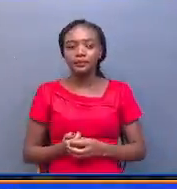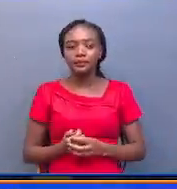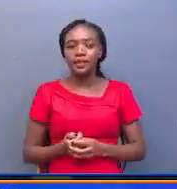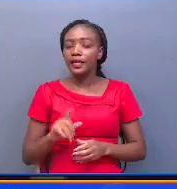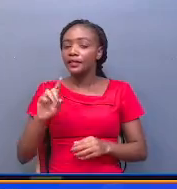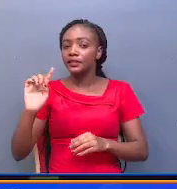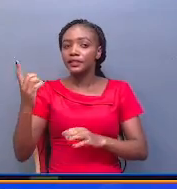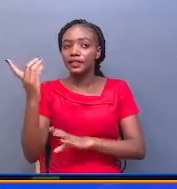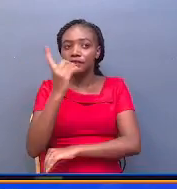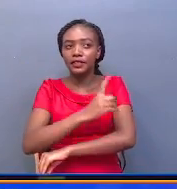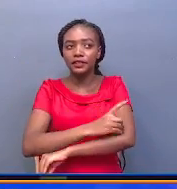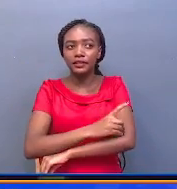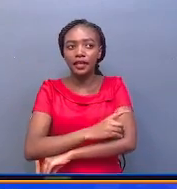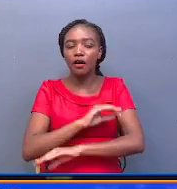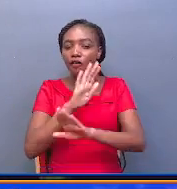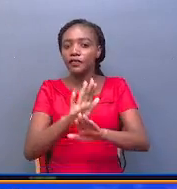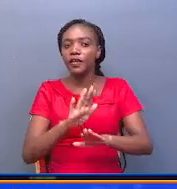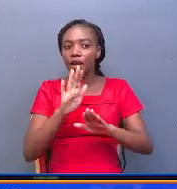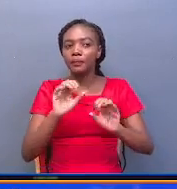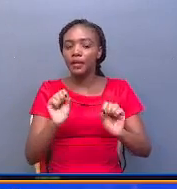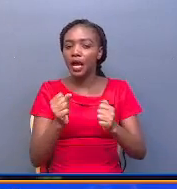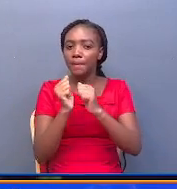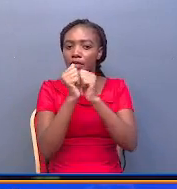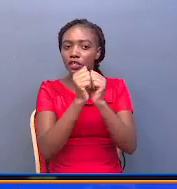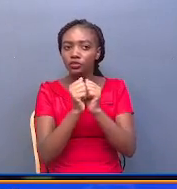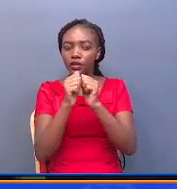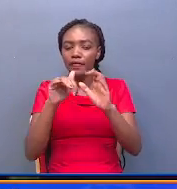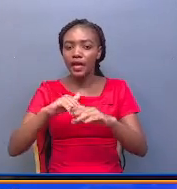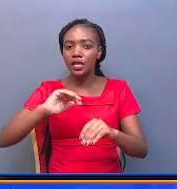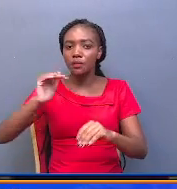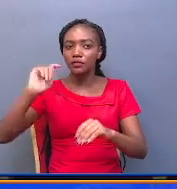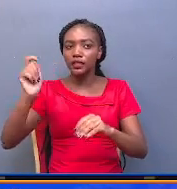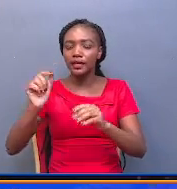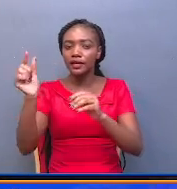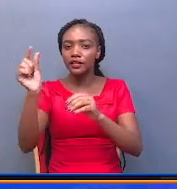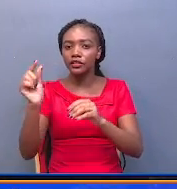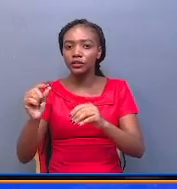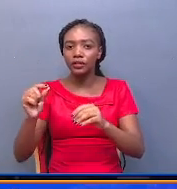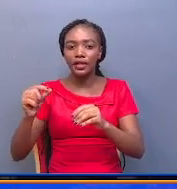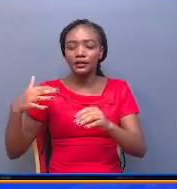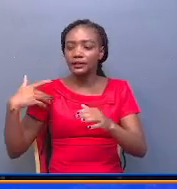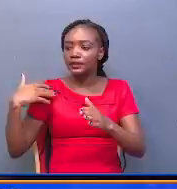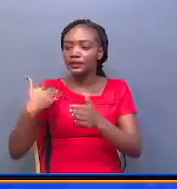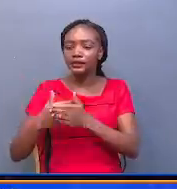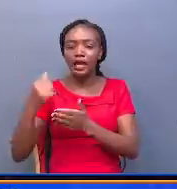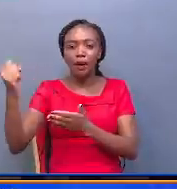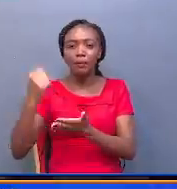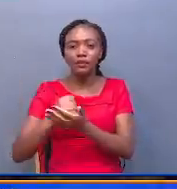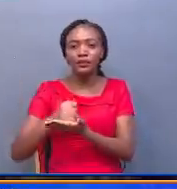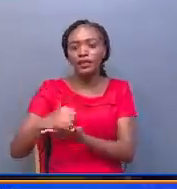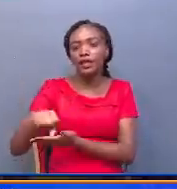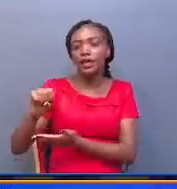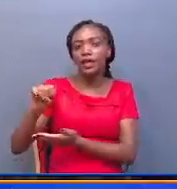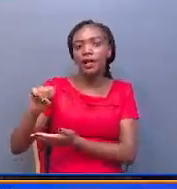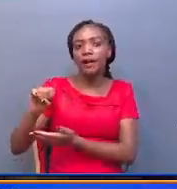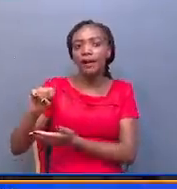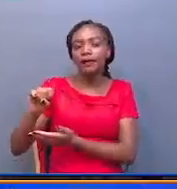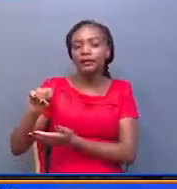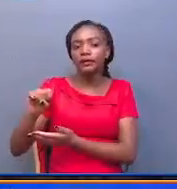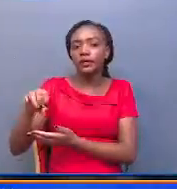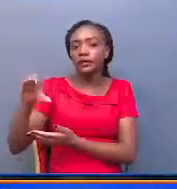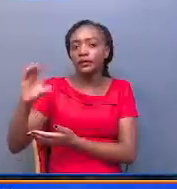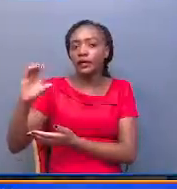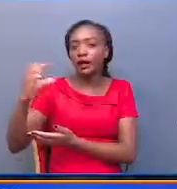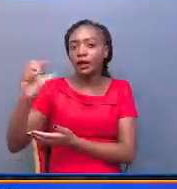being the first day of their campaign trail together in the Mount Kenya region since the naming of their running mate. The Kenya Kwanza team is determined